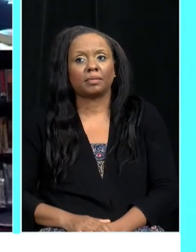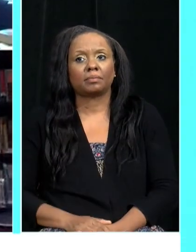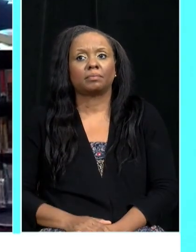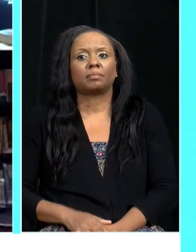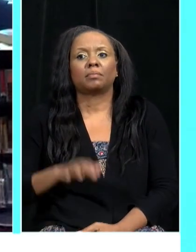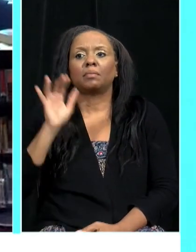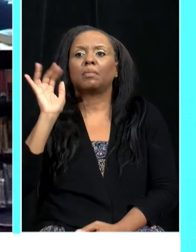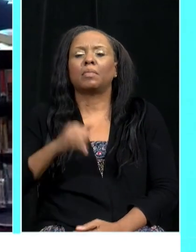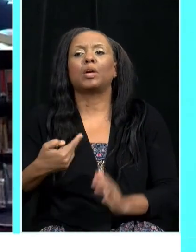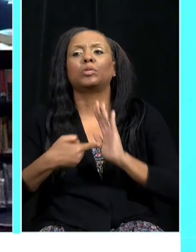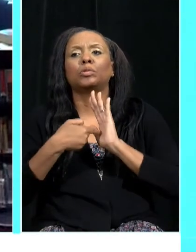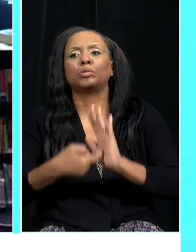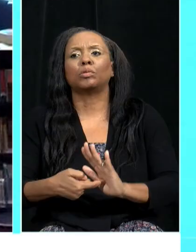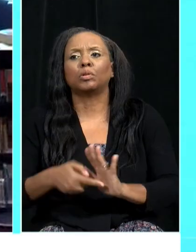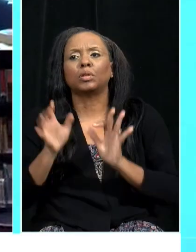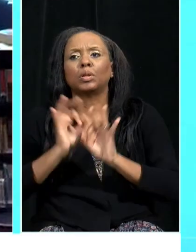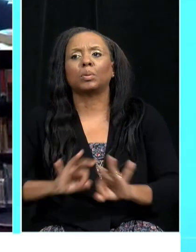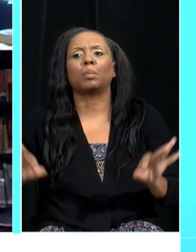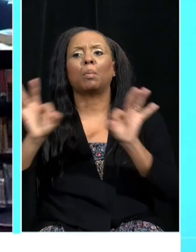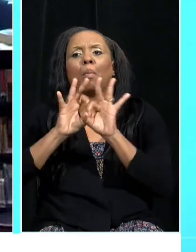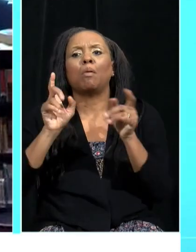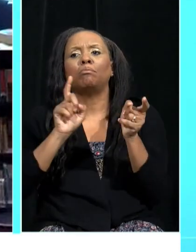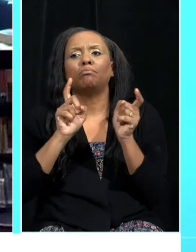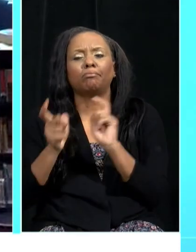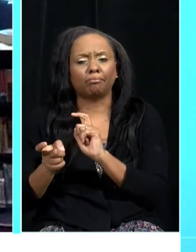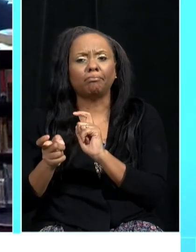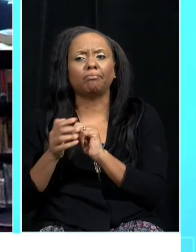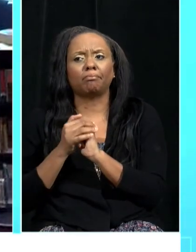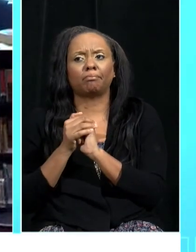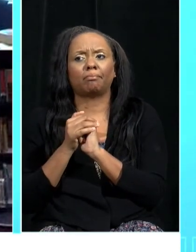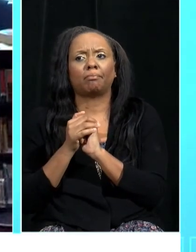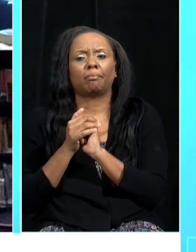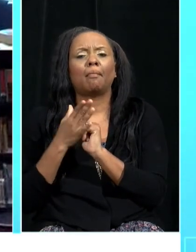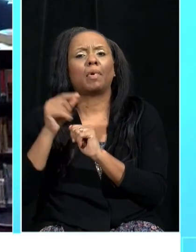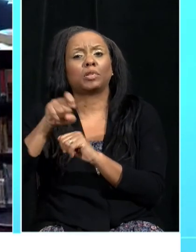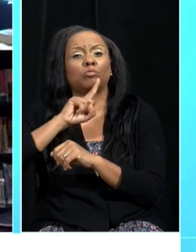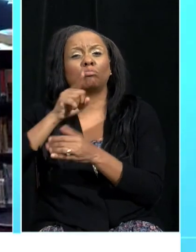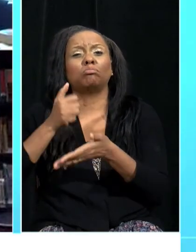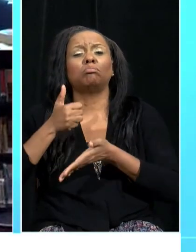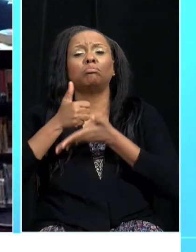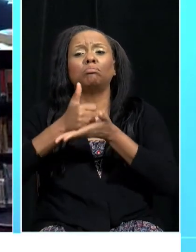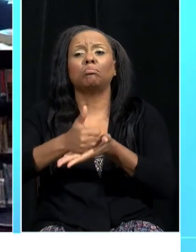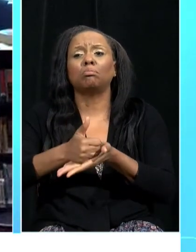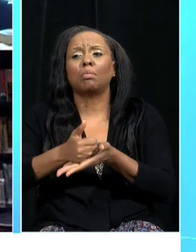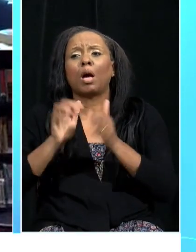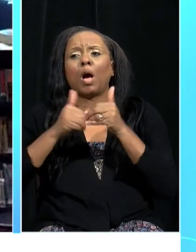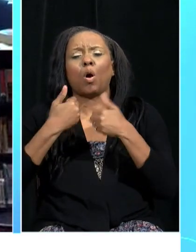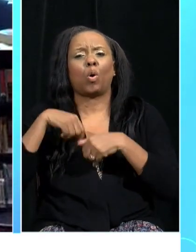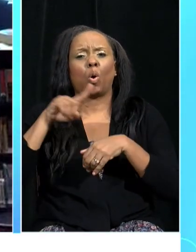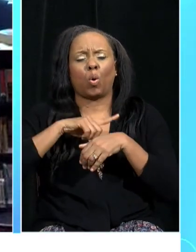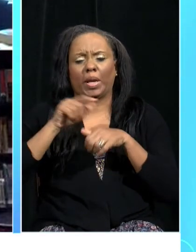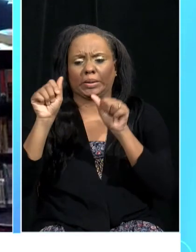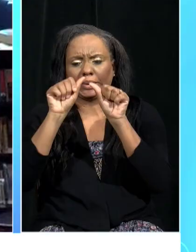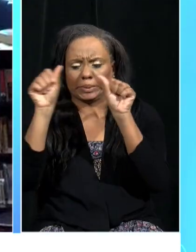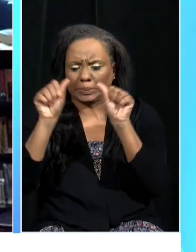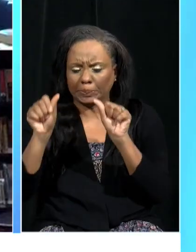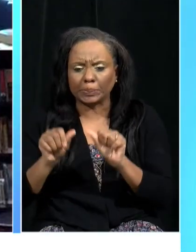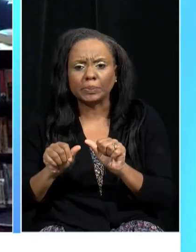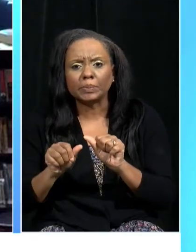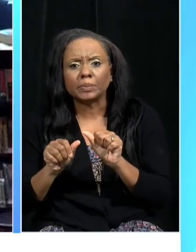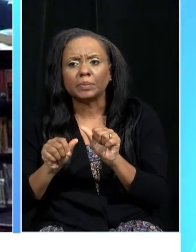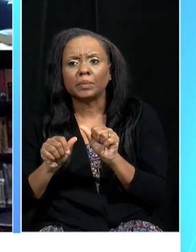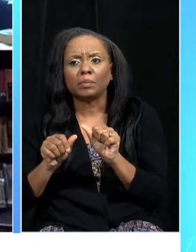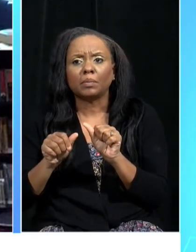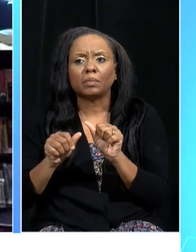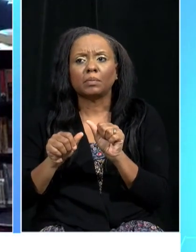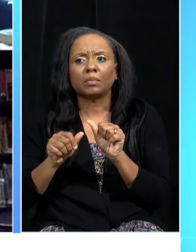significant transformation, and certainly it should help in terms of reshaping how we perceive the